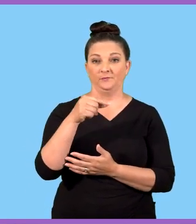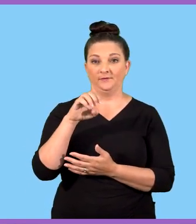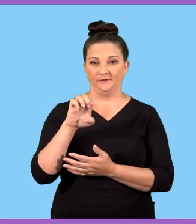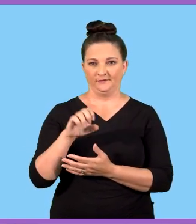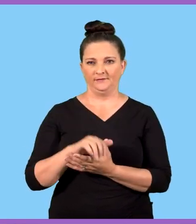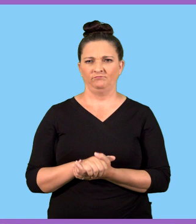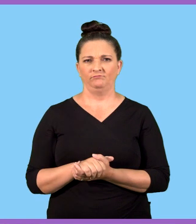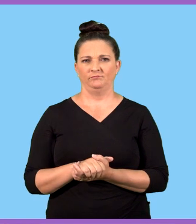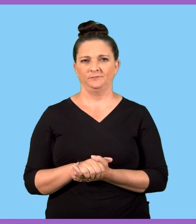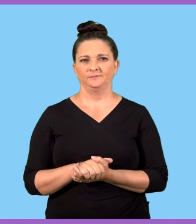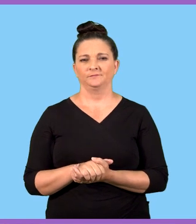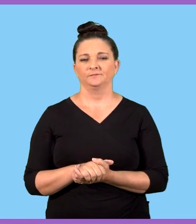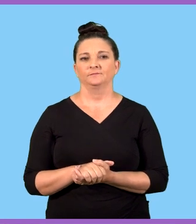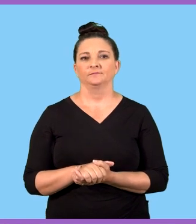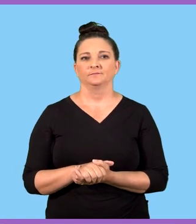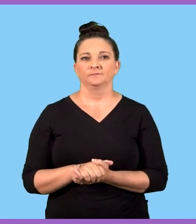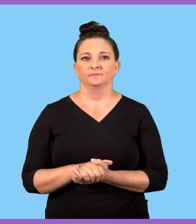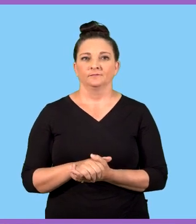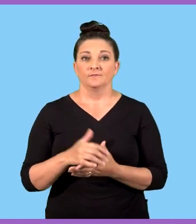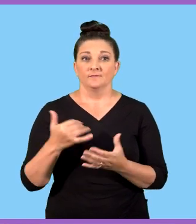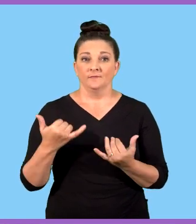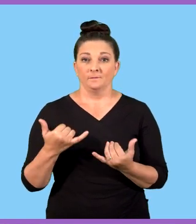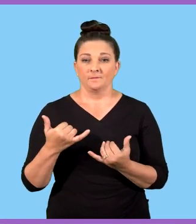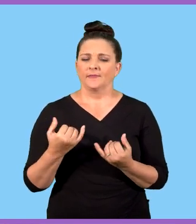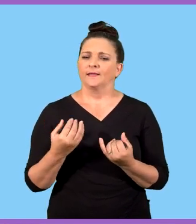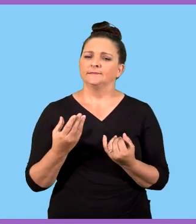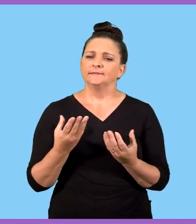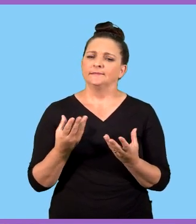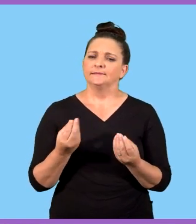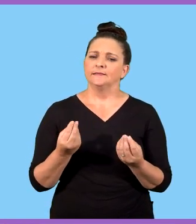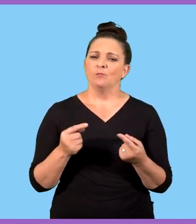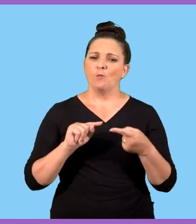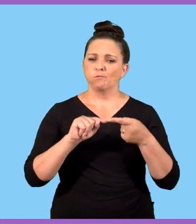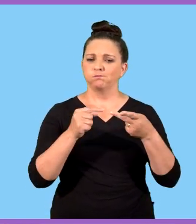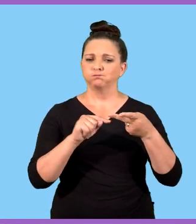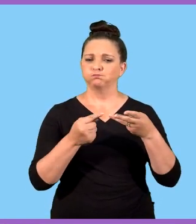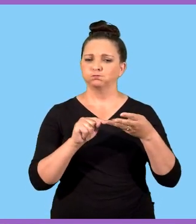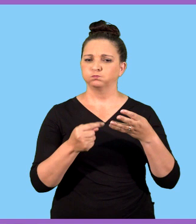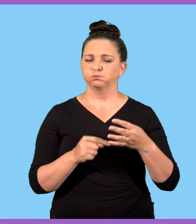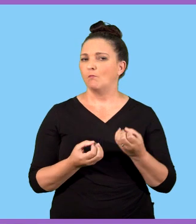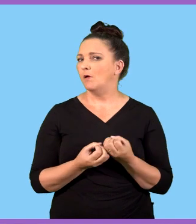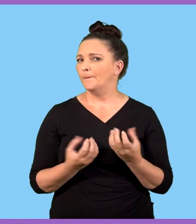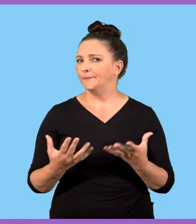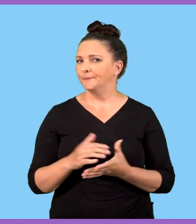points. Okay, let's just get rid of this one. Okay, number of points.